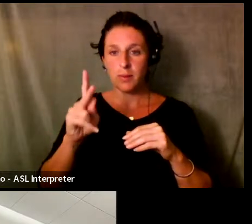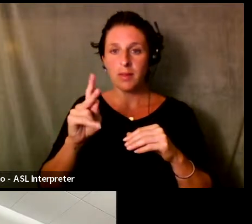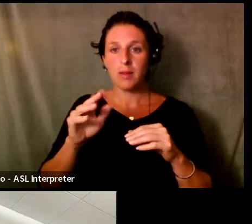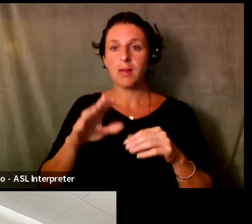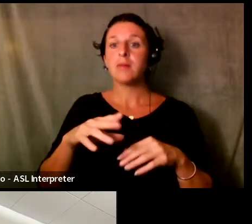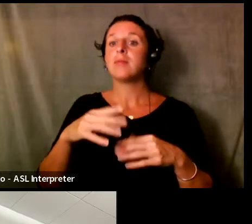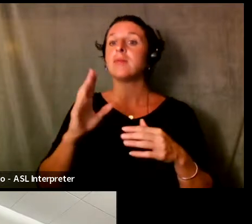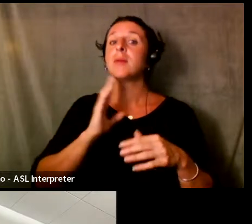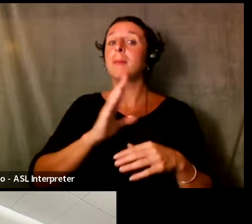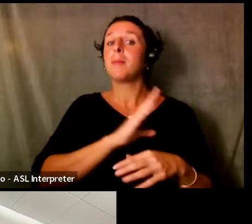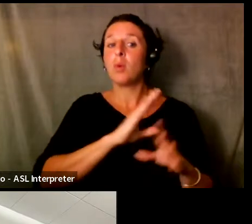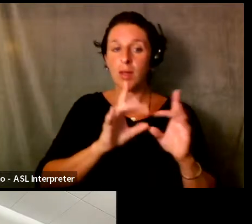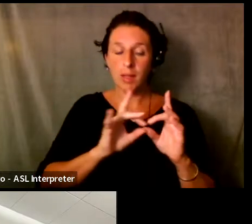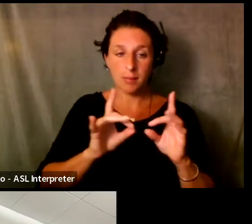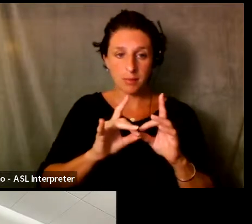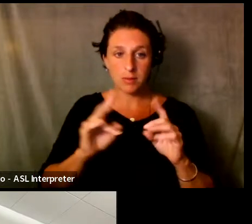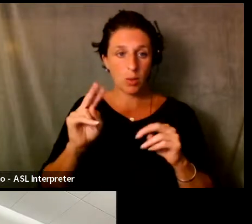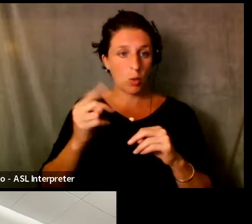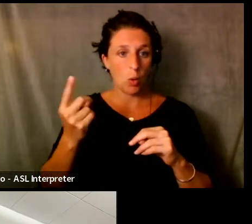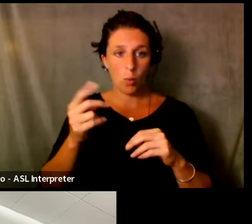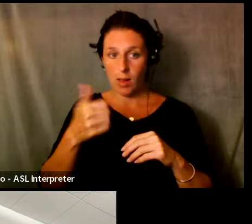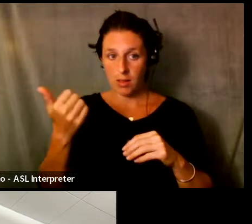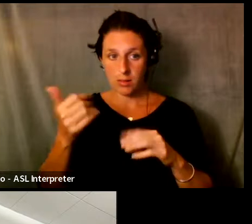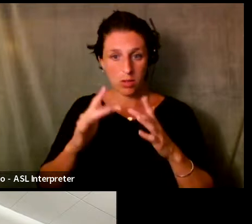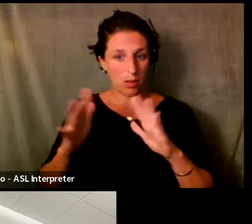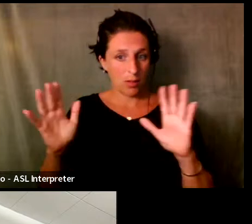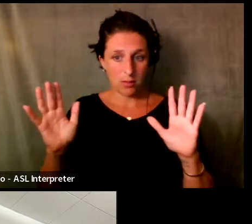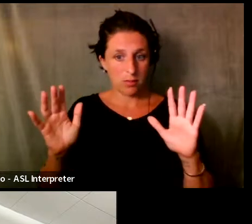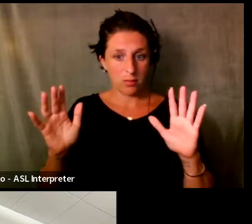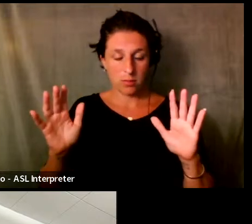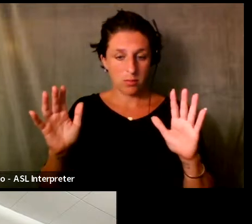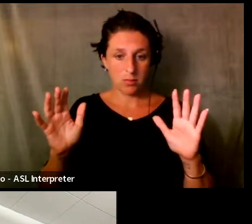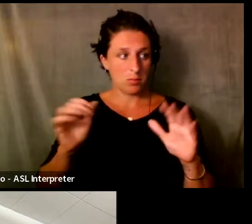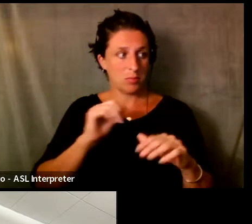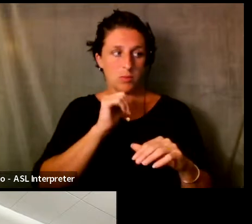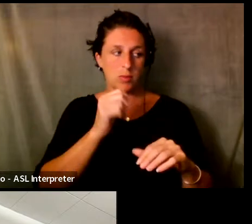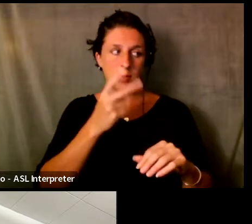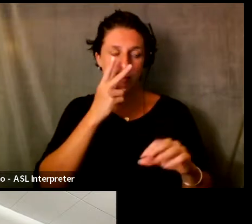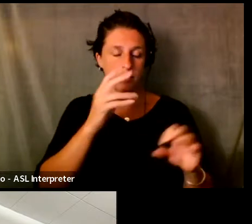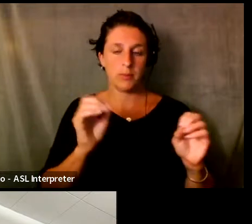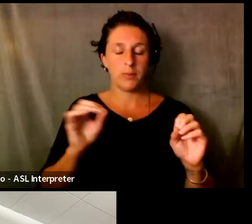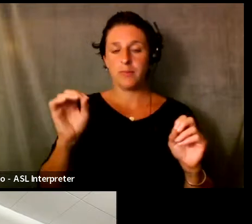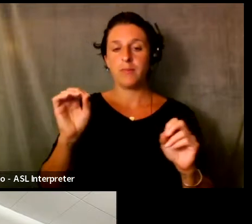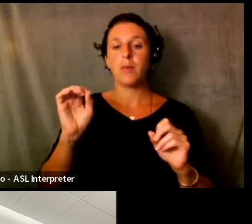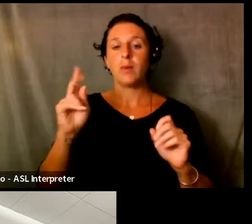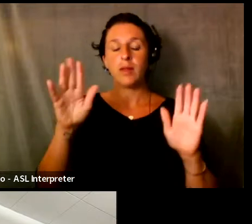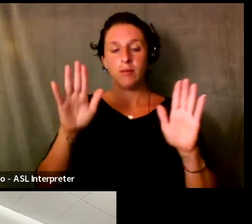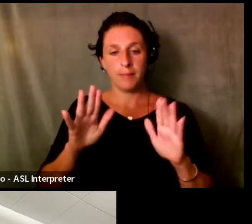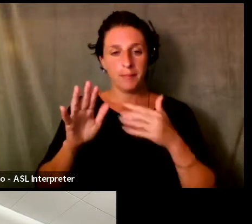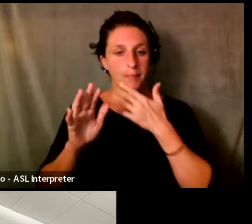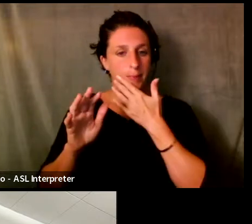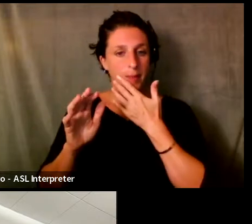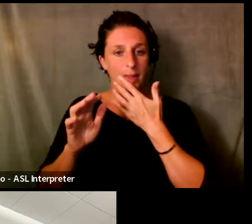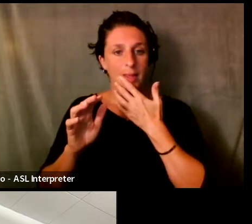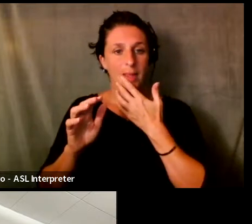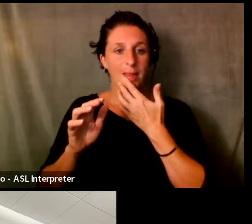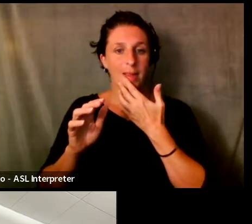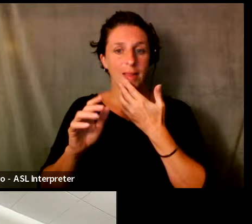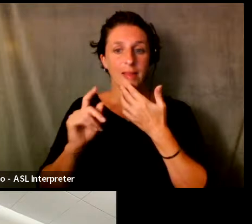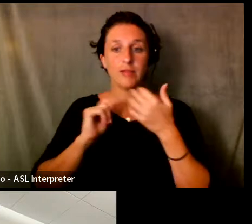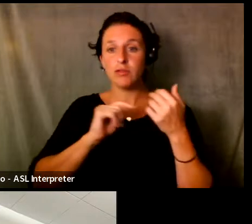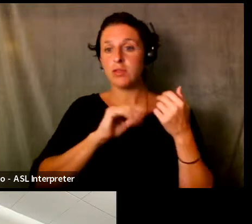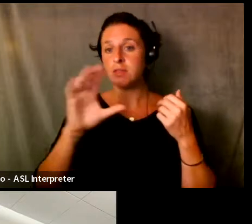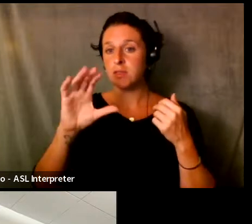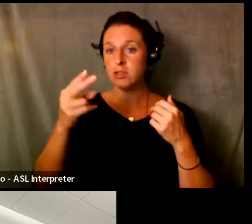board comments. And there's no one else online, huh? Okay. Not that I great. see, no. Okay, great. Great, Trustee